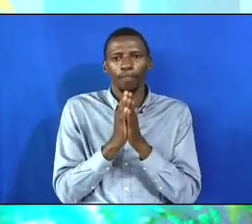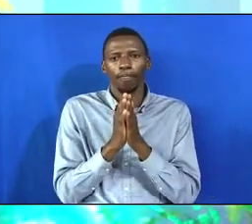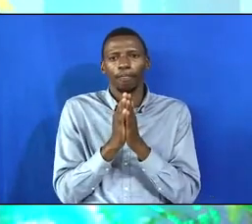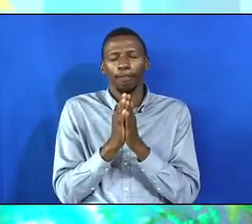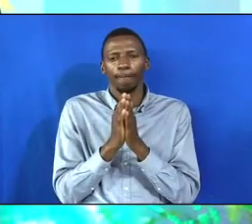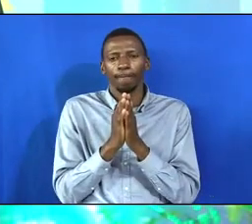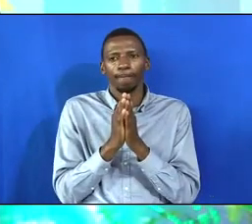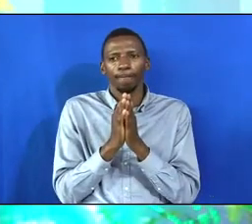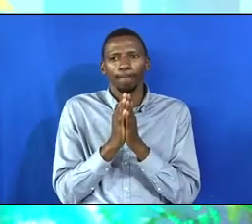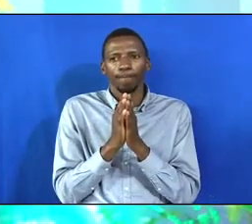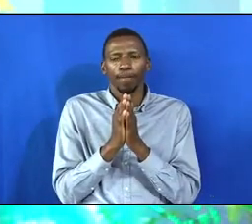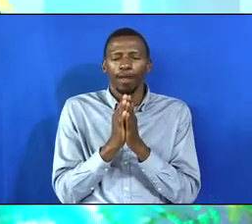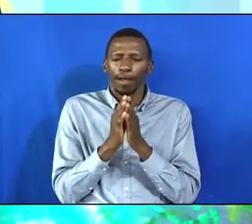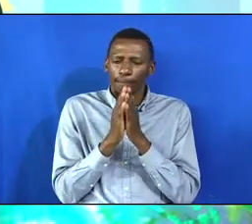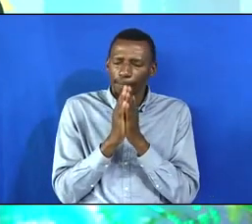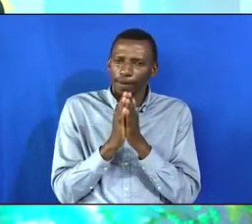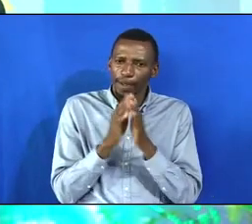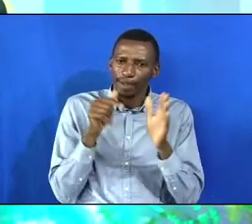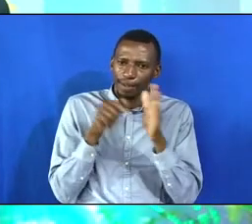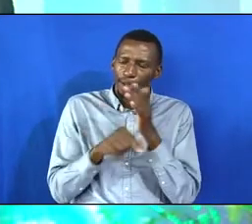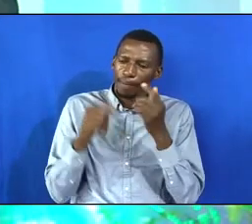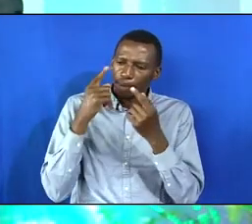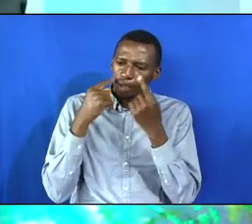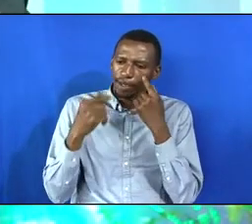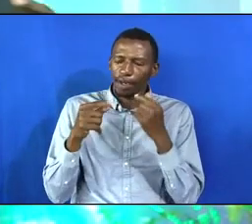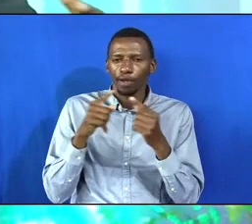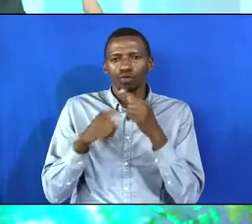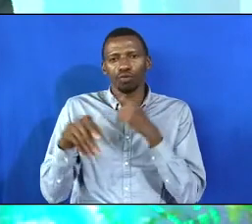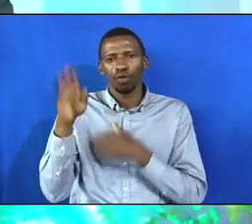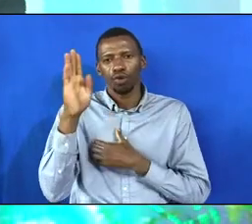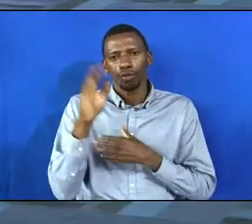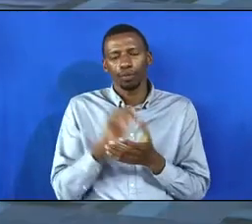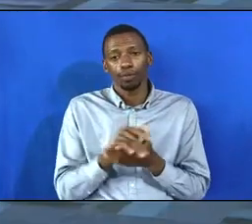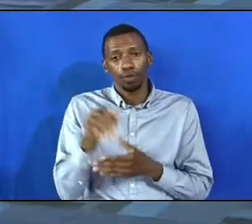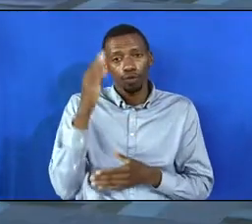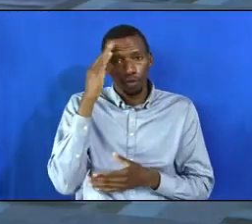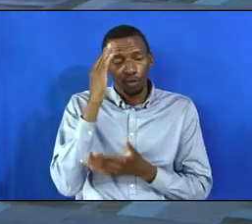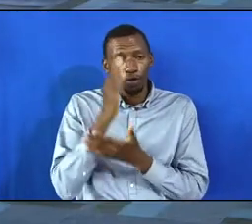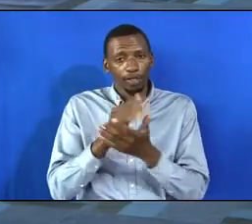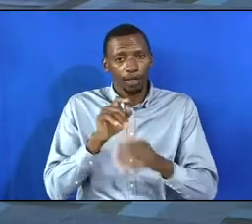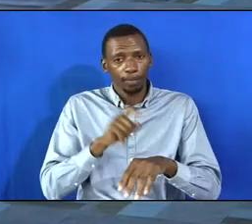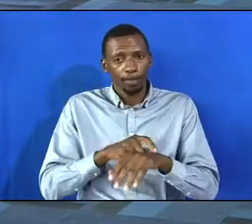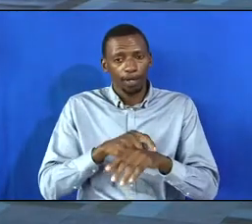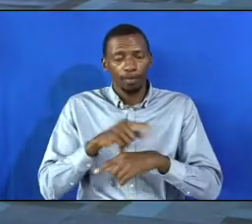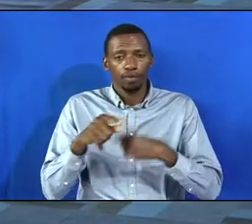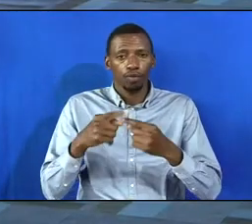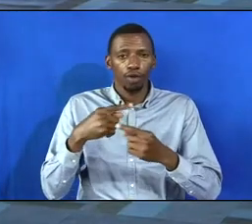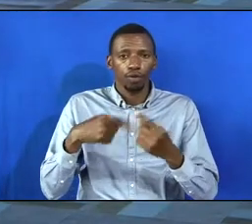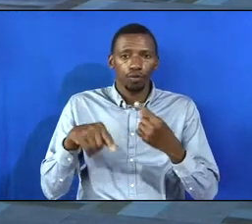prayer, agonize. You know, sometimes when we talk, we are saved by grace.